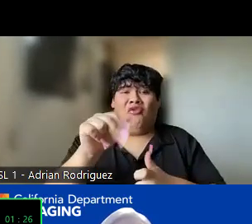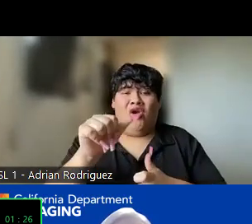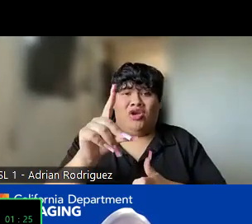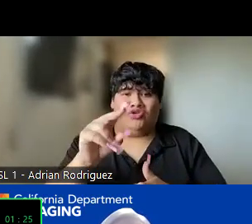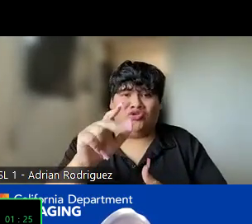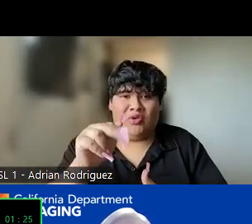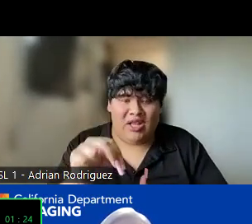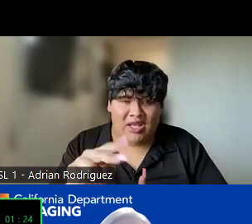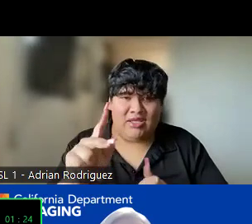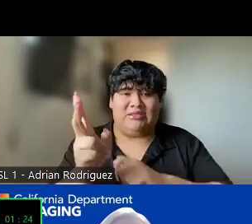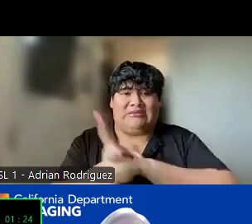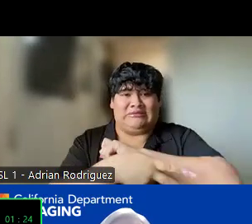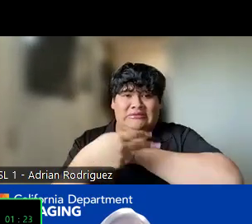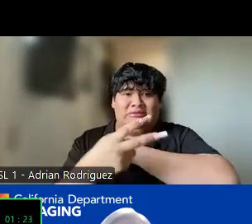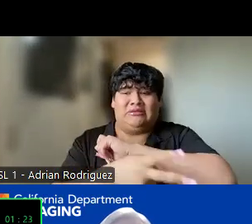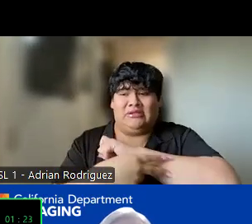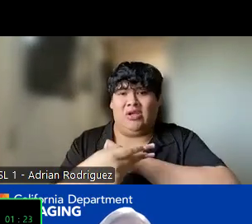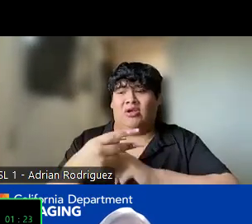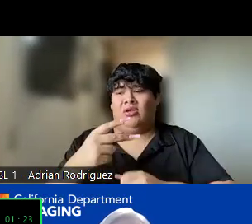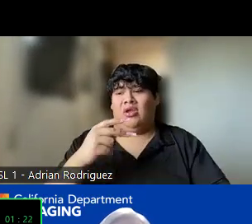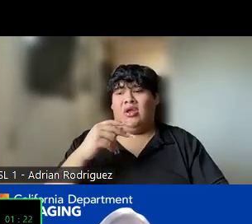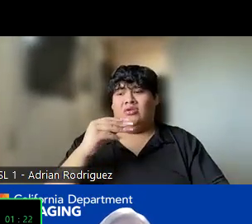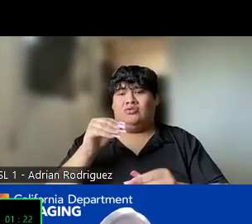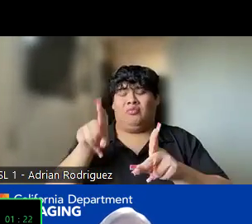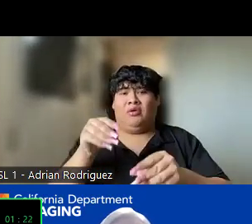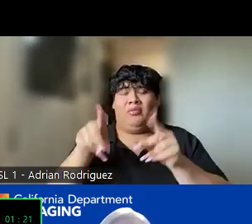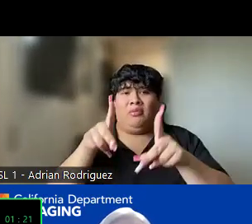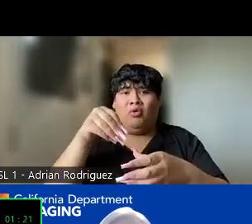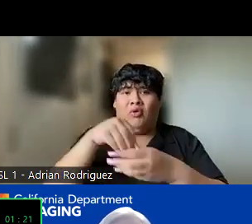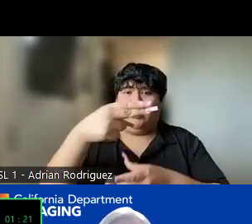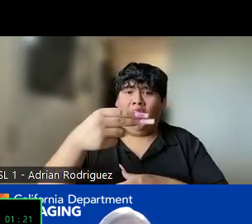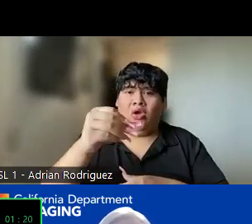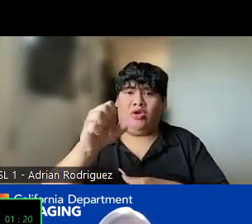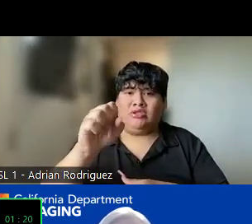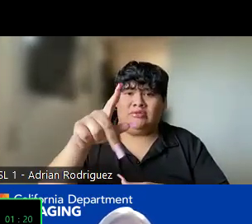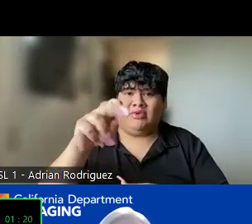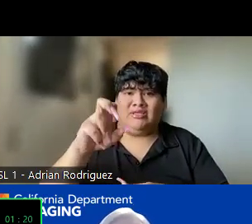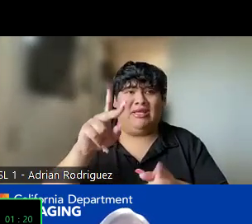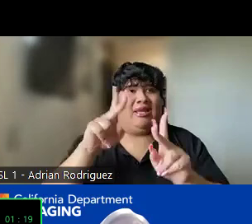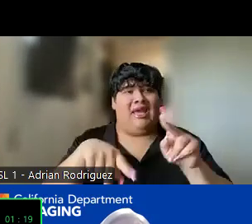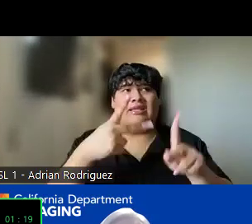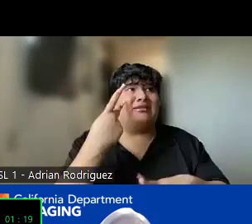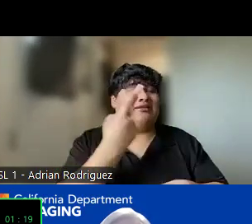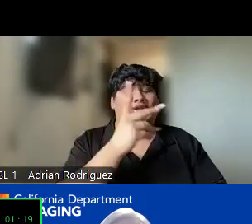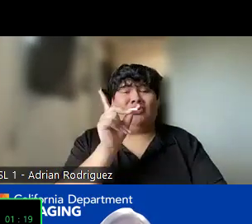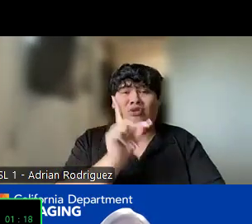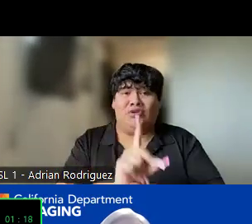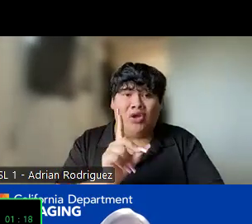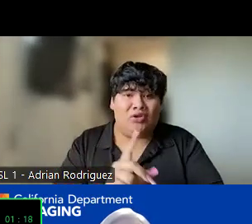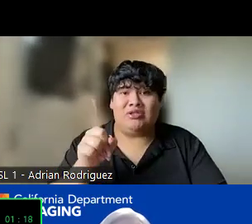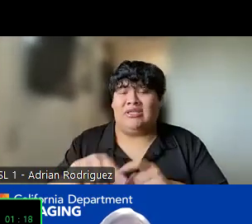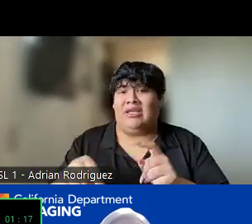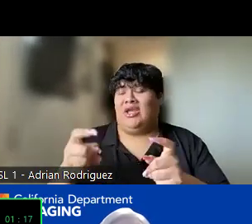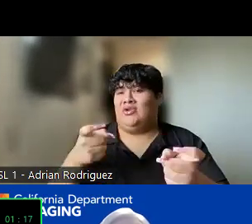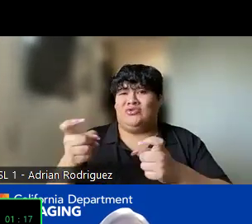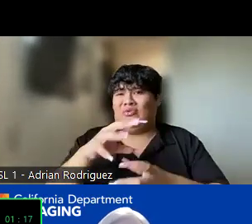to put people on hospice, and now they cannot see their doctors. Through our Senior Medicare Patrol